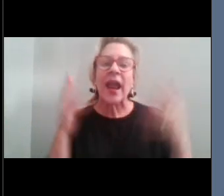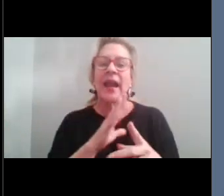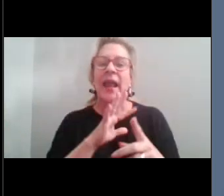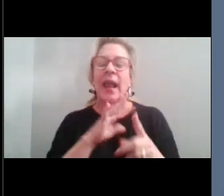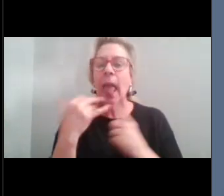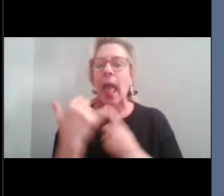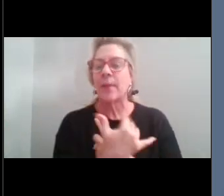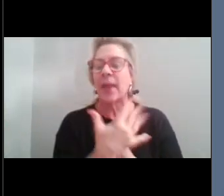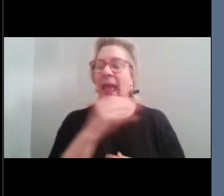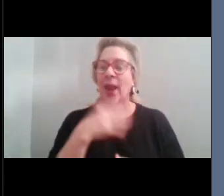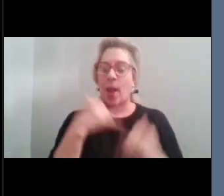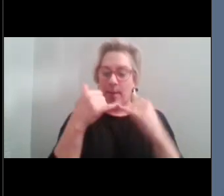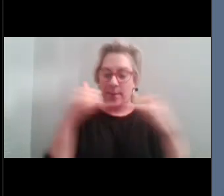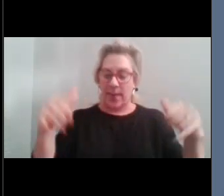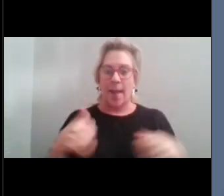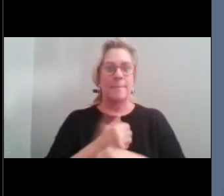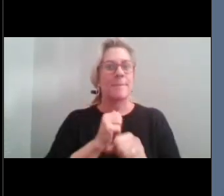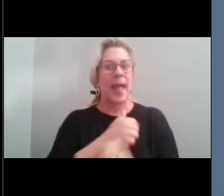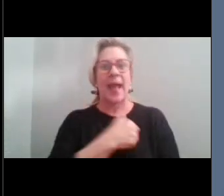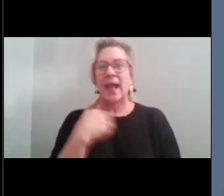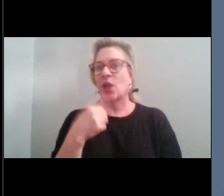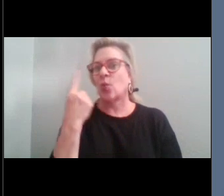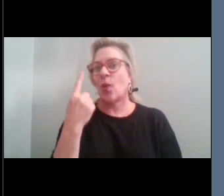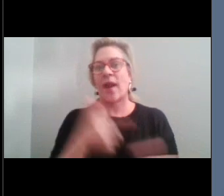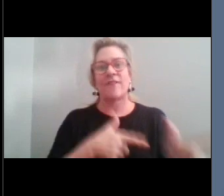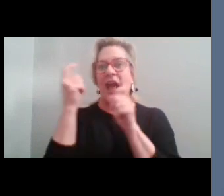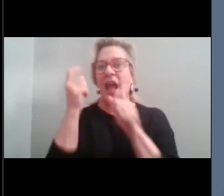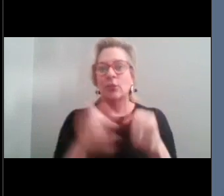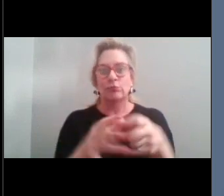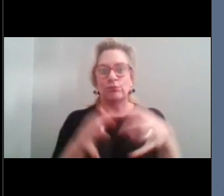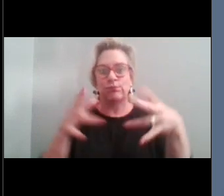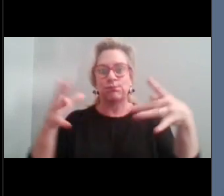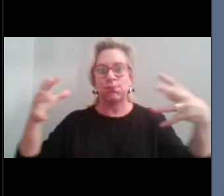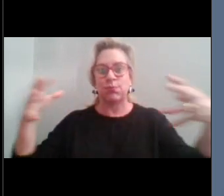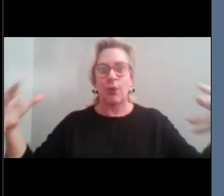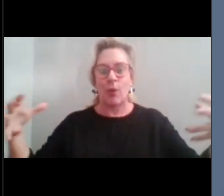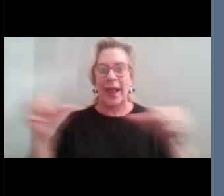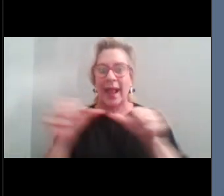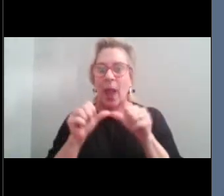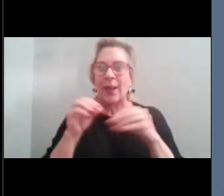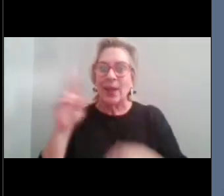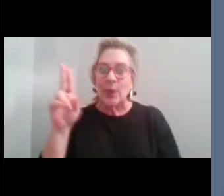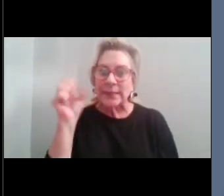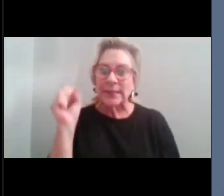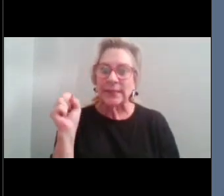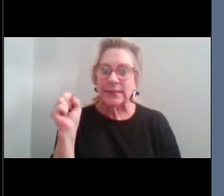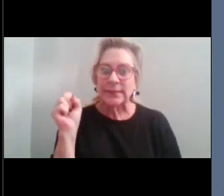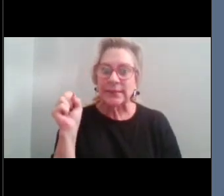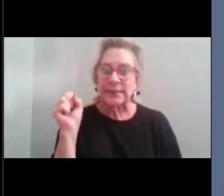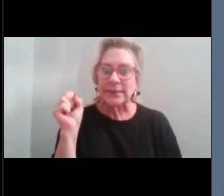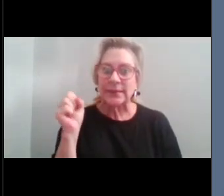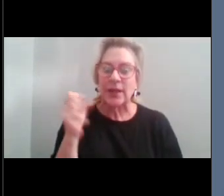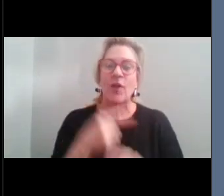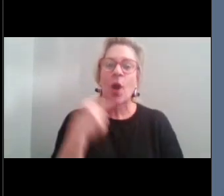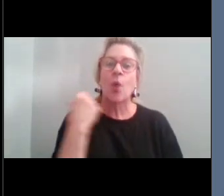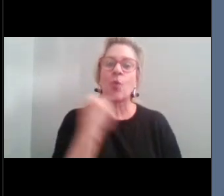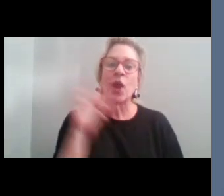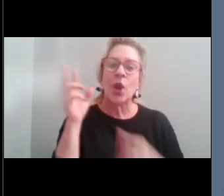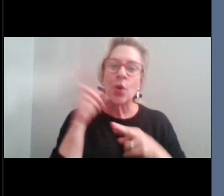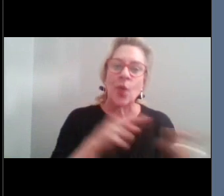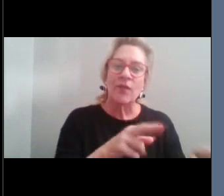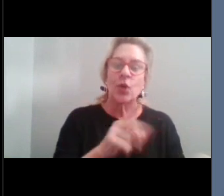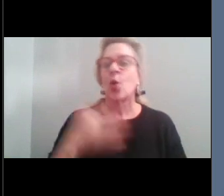make us one of the fastest-growing regions in the United States. From Green River to the Colorado